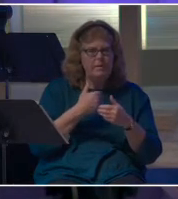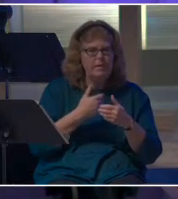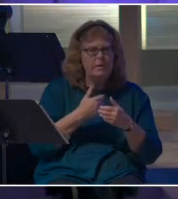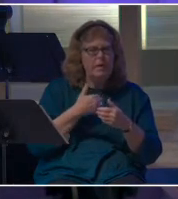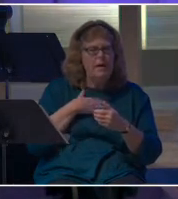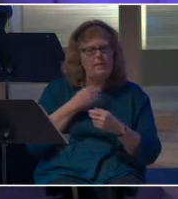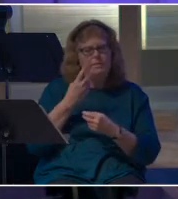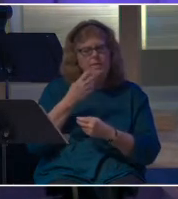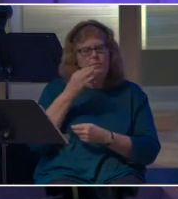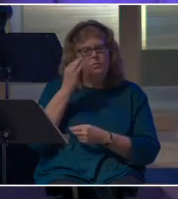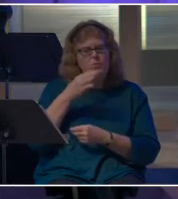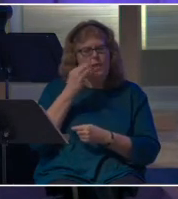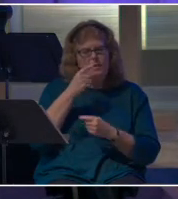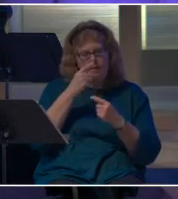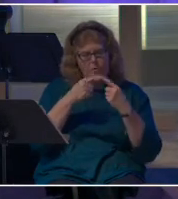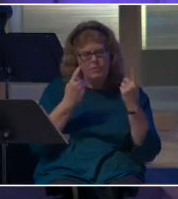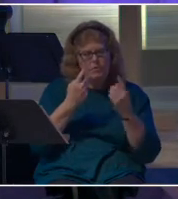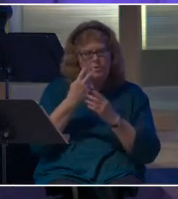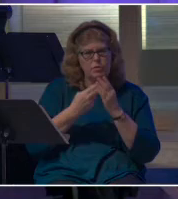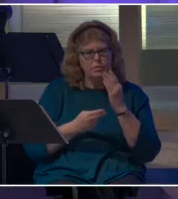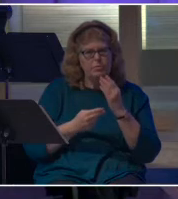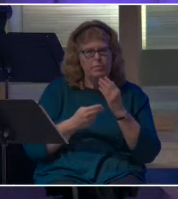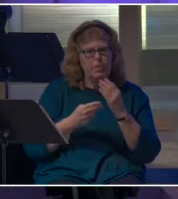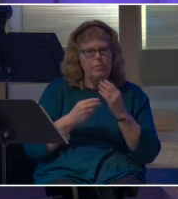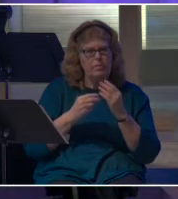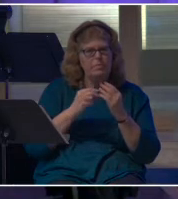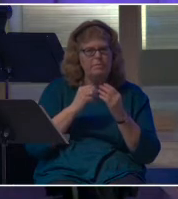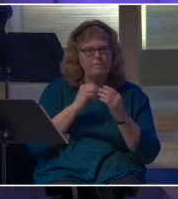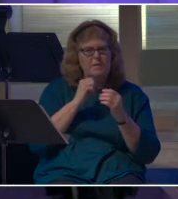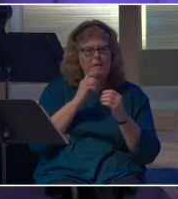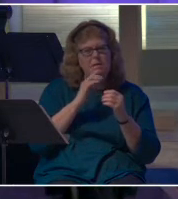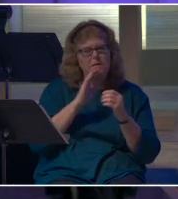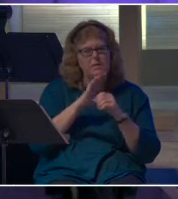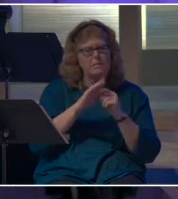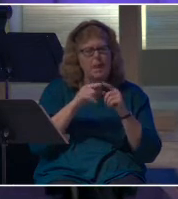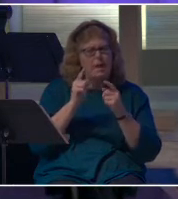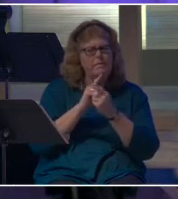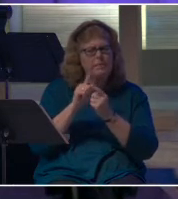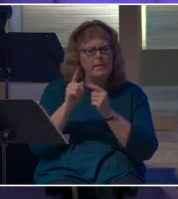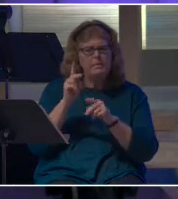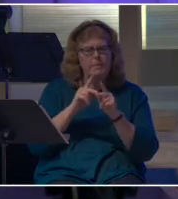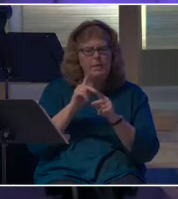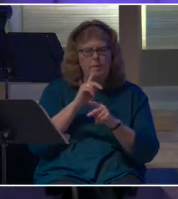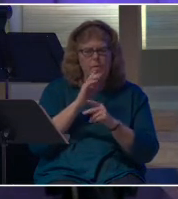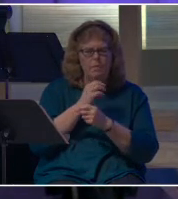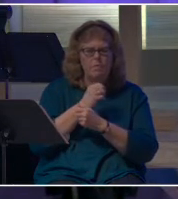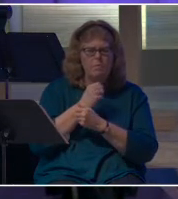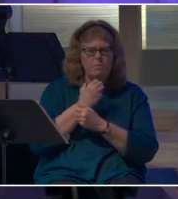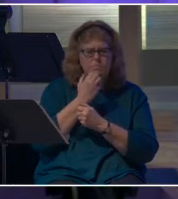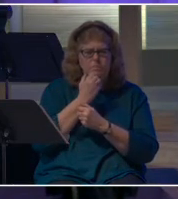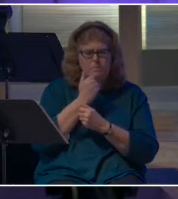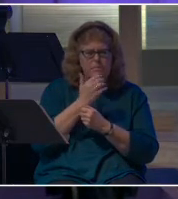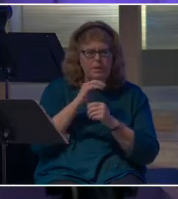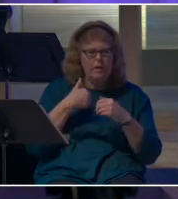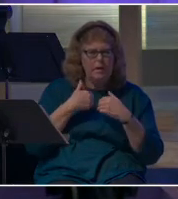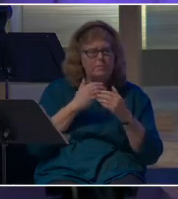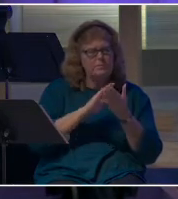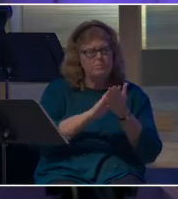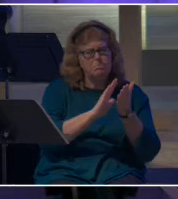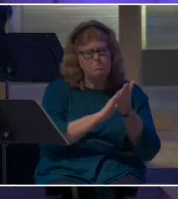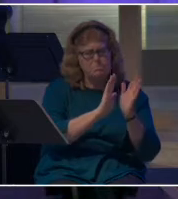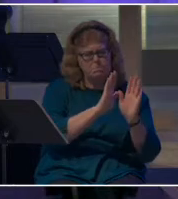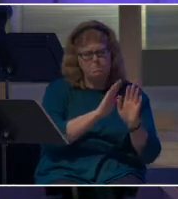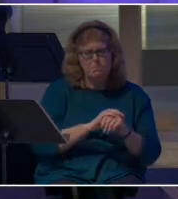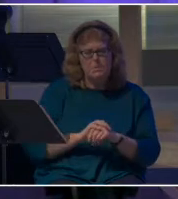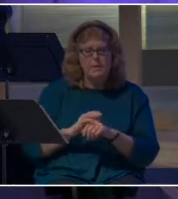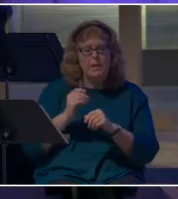two cats. I was allergic to both of them. I had very little commitment, but I've met people who are committed to their animals, and that's nice for them. And,